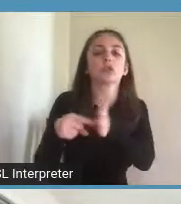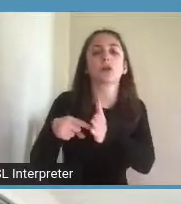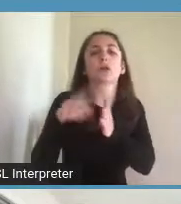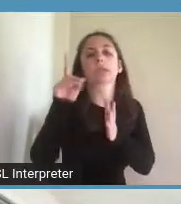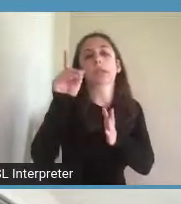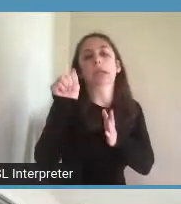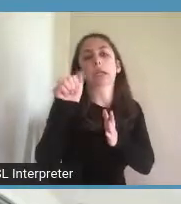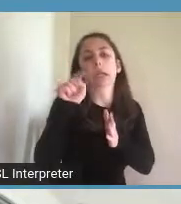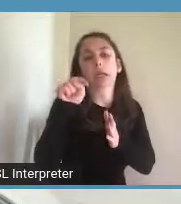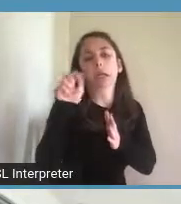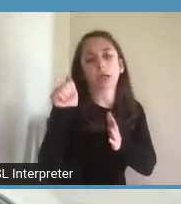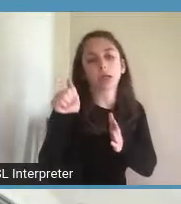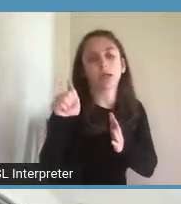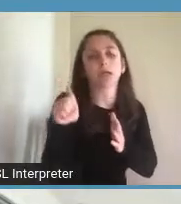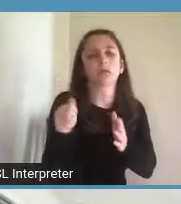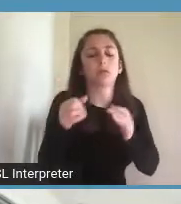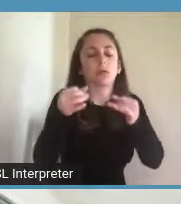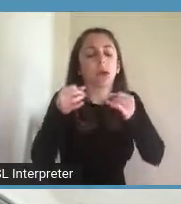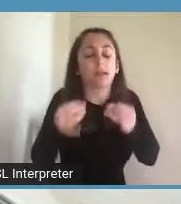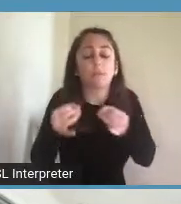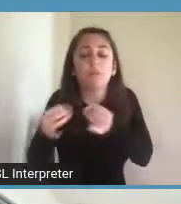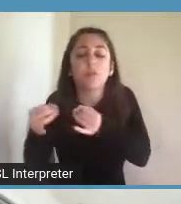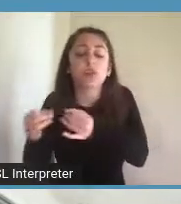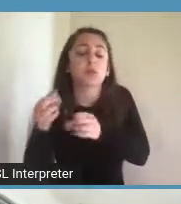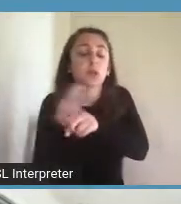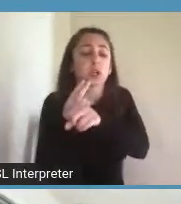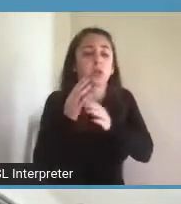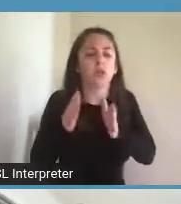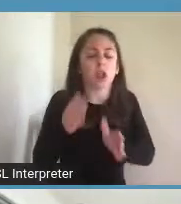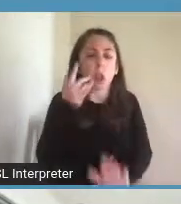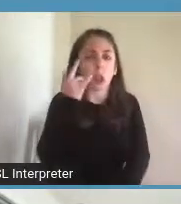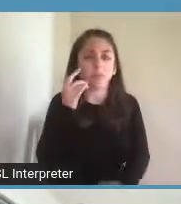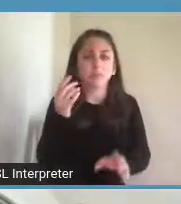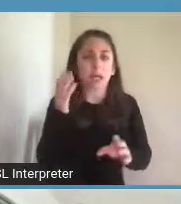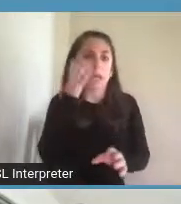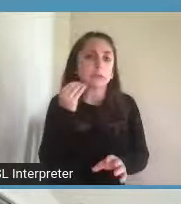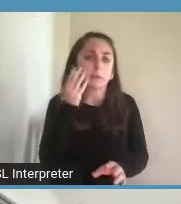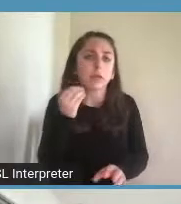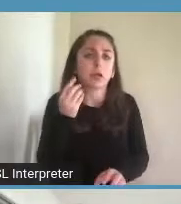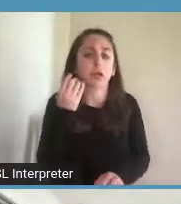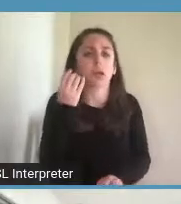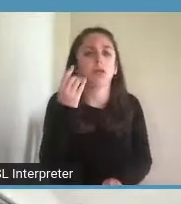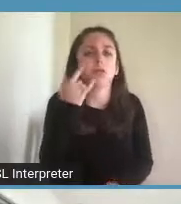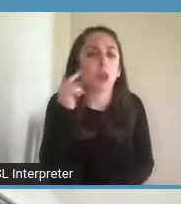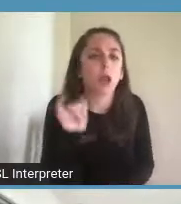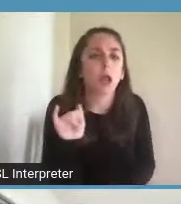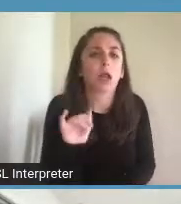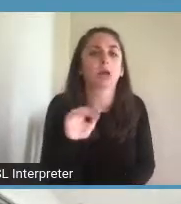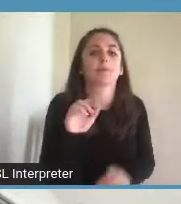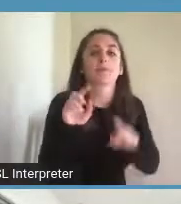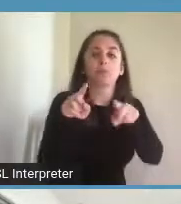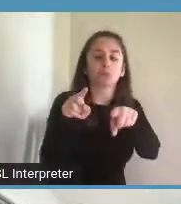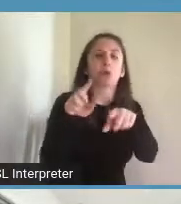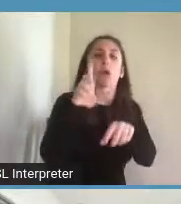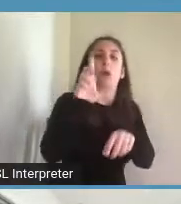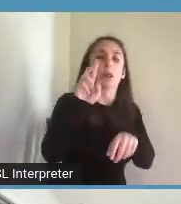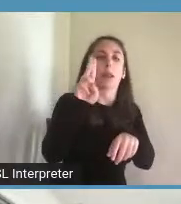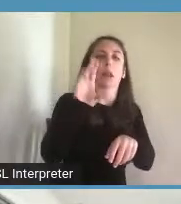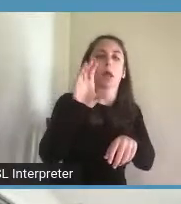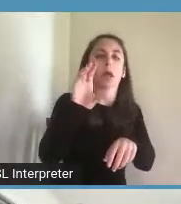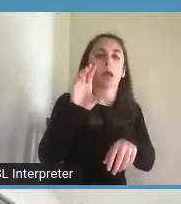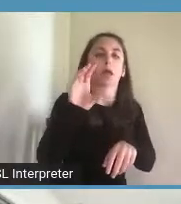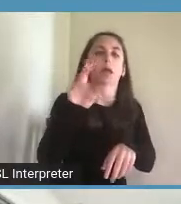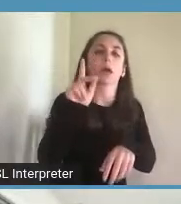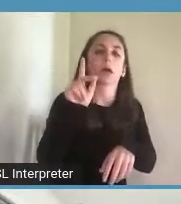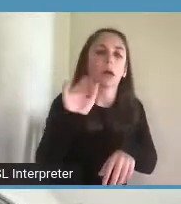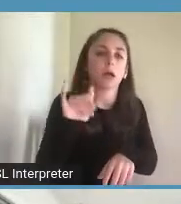an individual user's experience like, recordings are super important. We use Lucky Orange. You could also use Hotjar, Crazy Egg. You